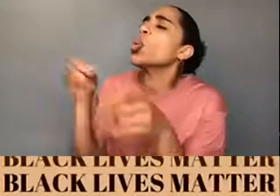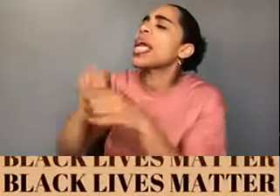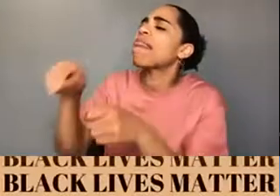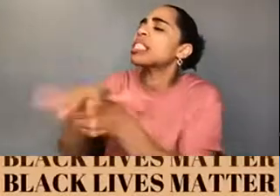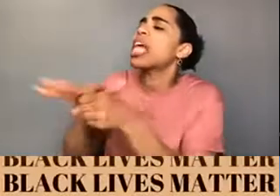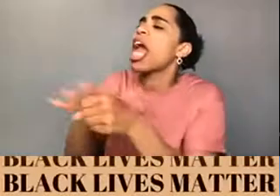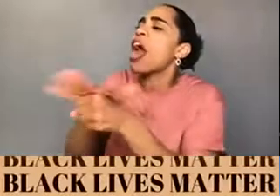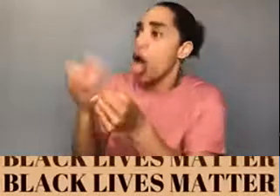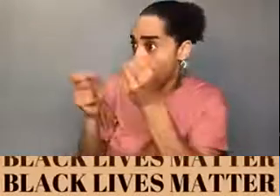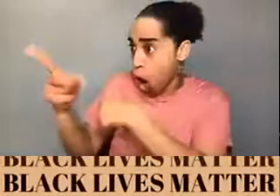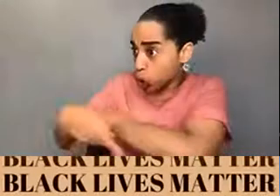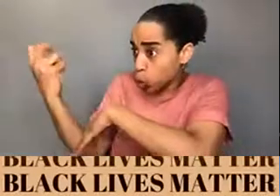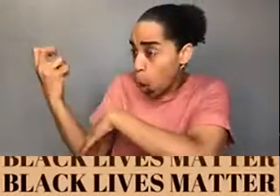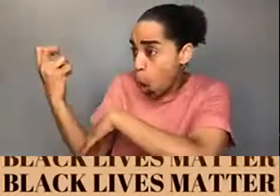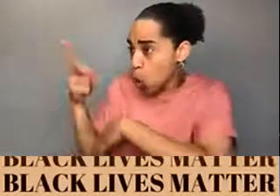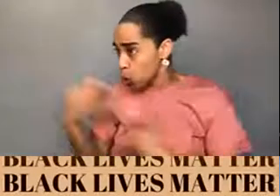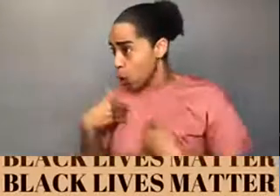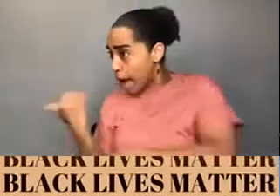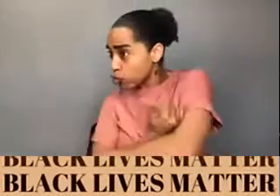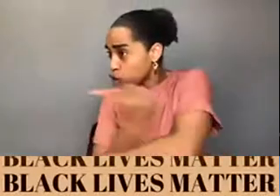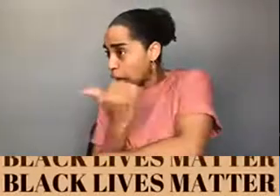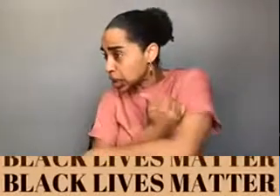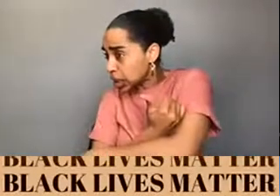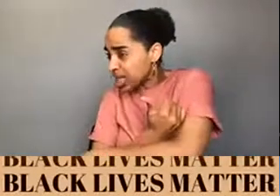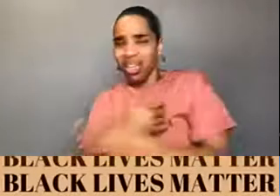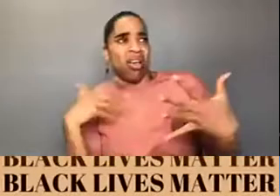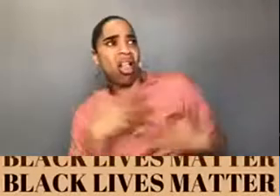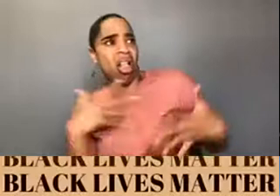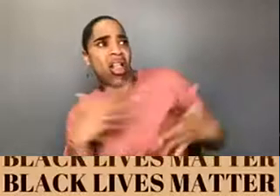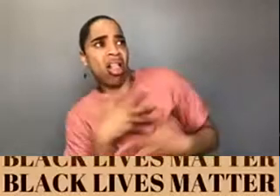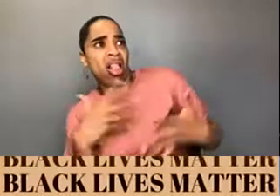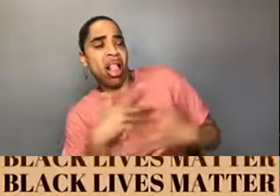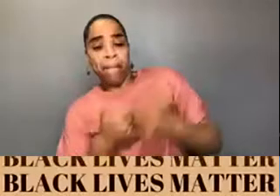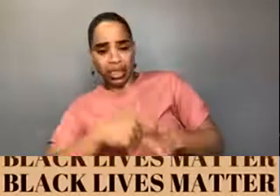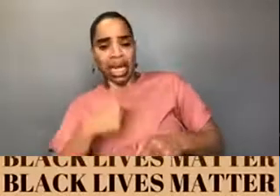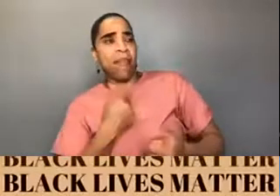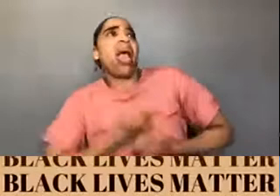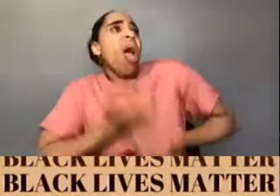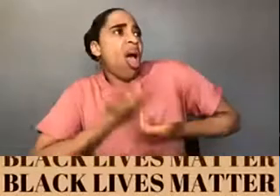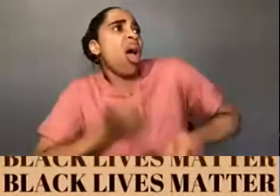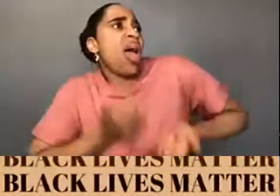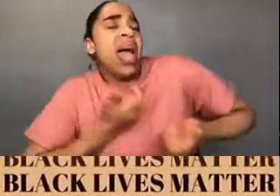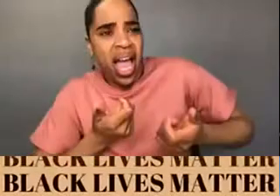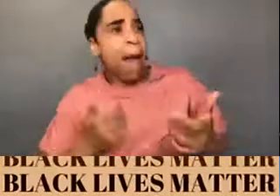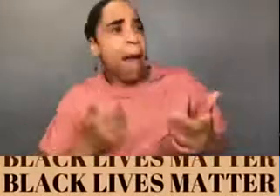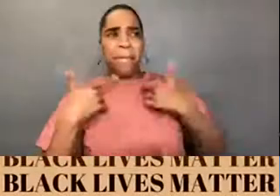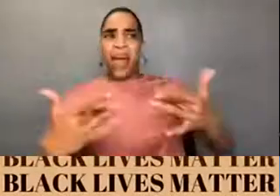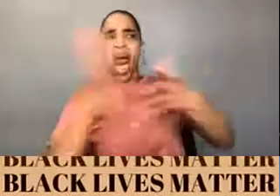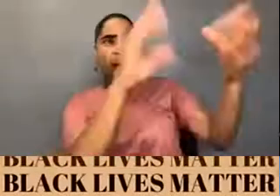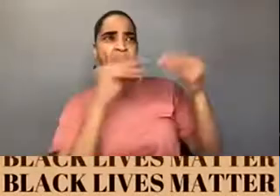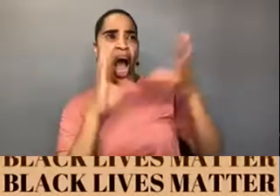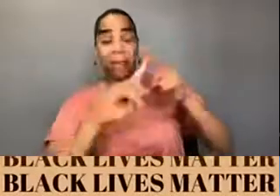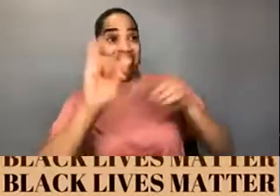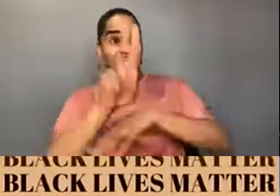if the car was stolen, if I have any drugs. And most days, y'all, I know how to grab my voice by the handle. I know how to swing it like a hammer, but